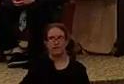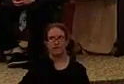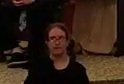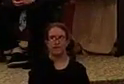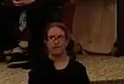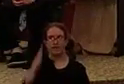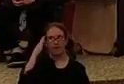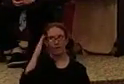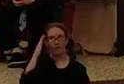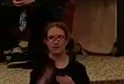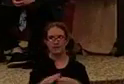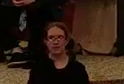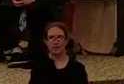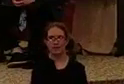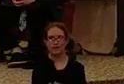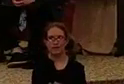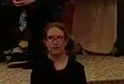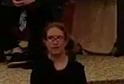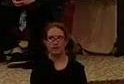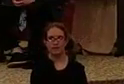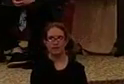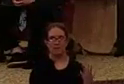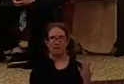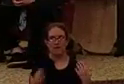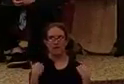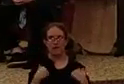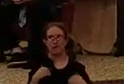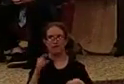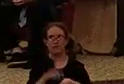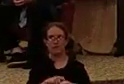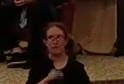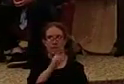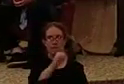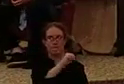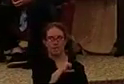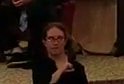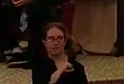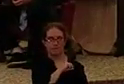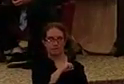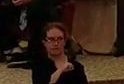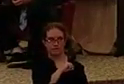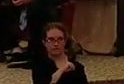I know that some are here. You mean you had your time in the military, maybe.